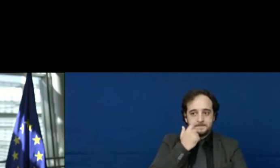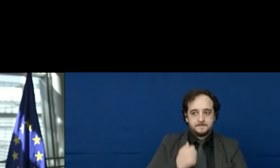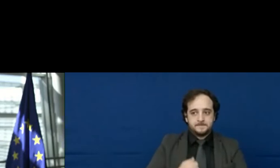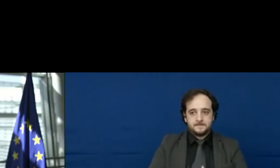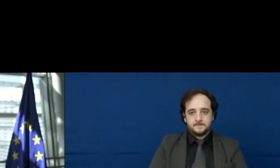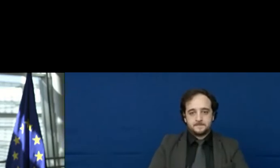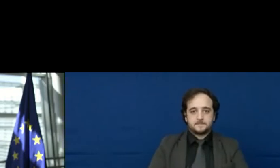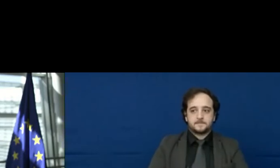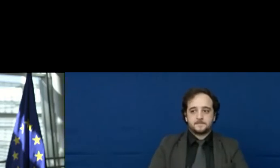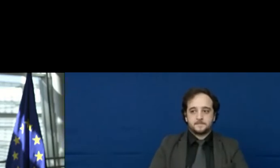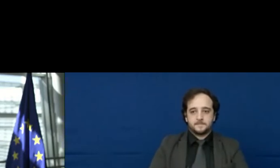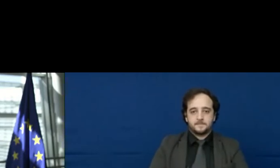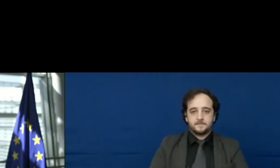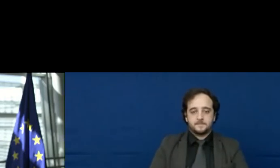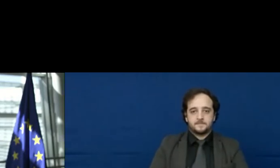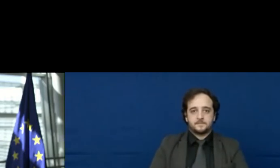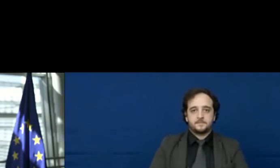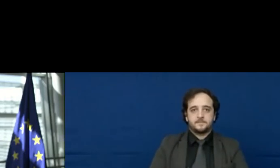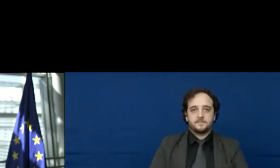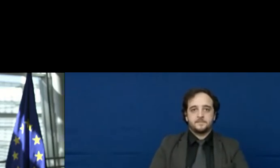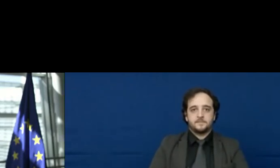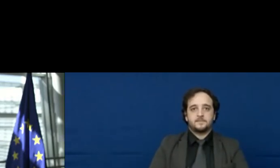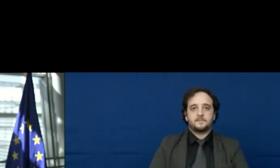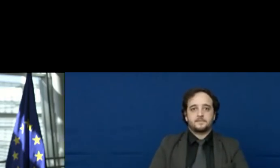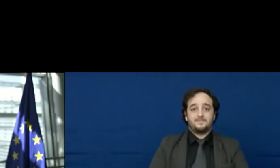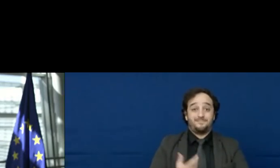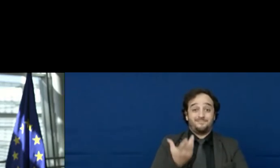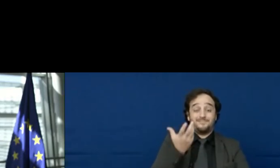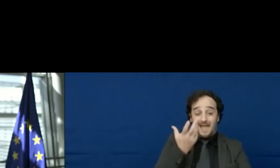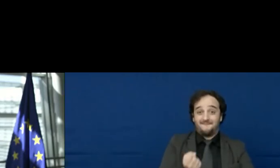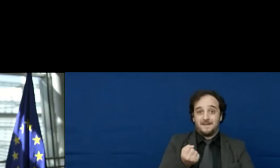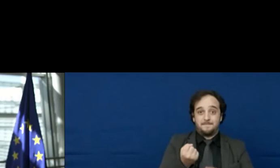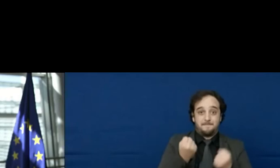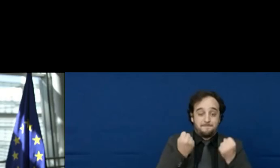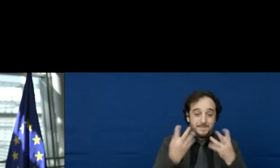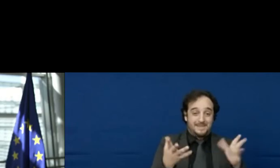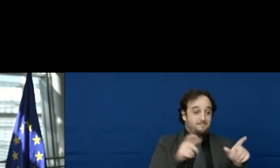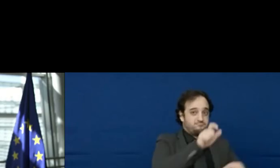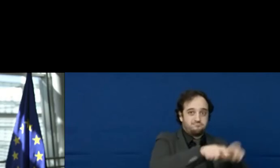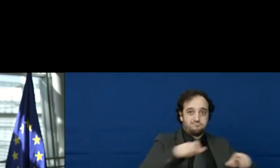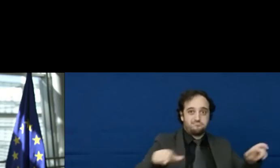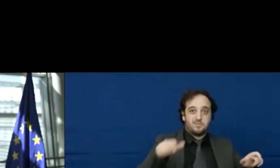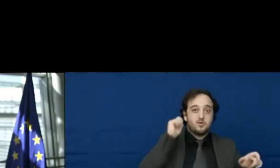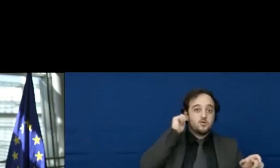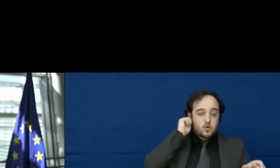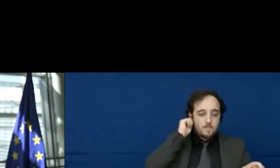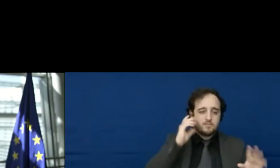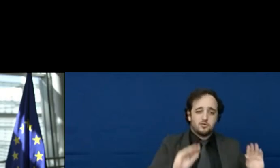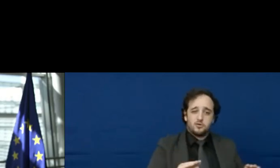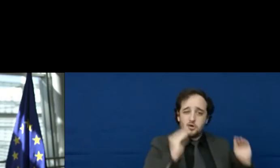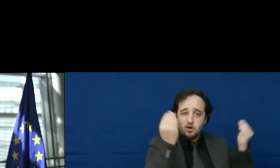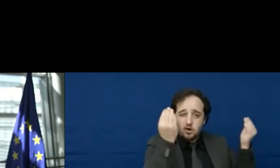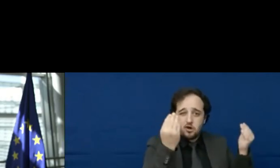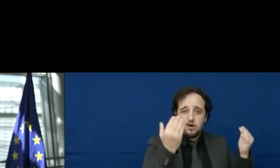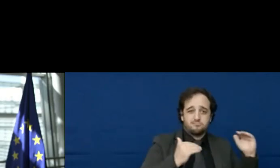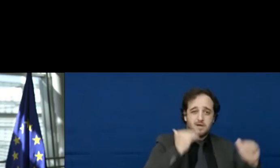for immediate and strong action. The EU is proud to co-lead the Action